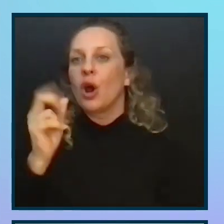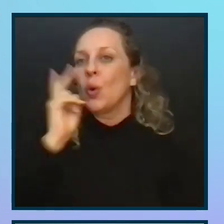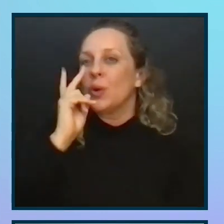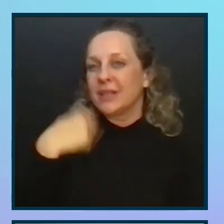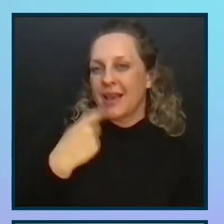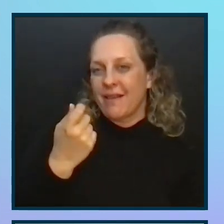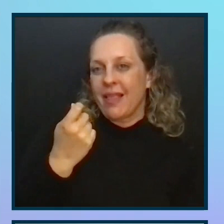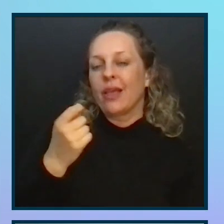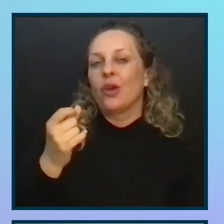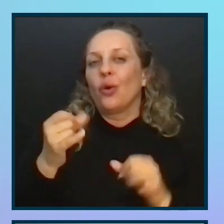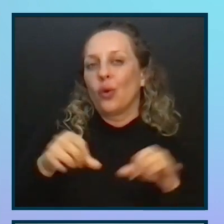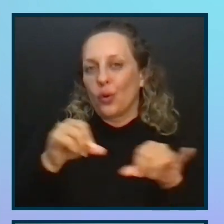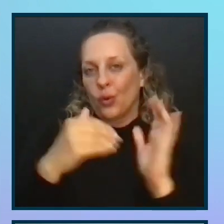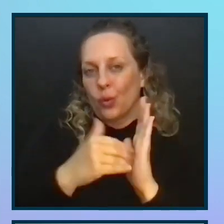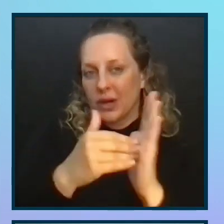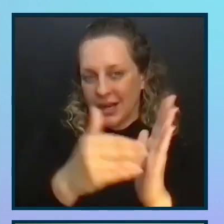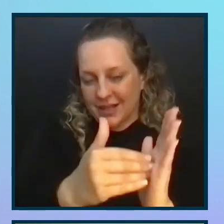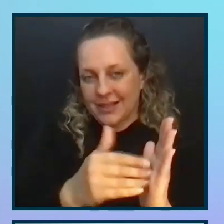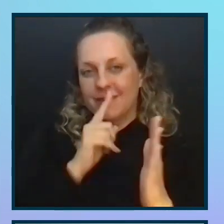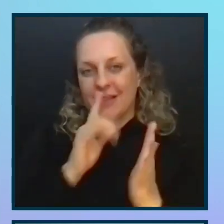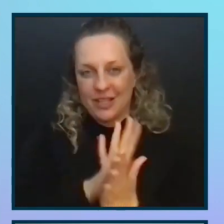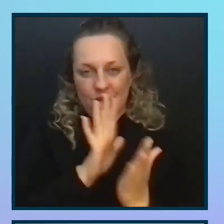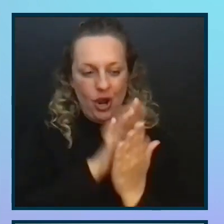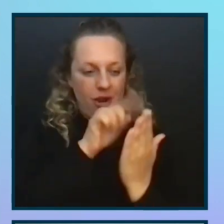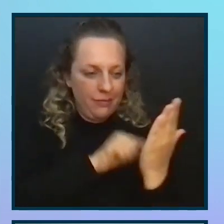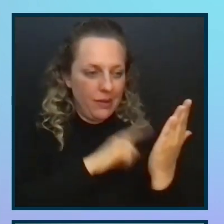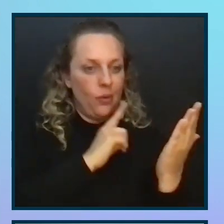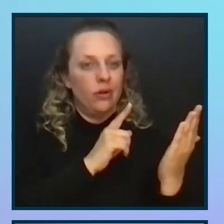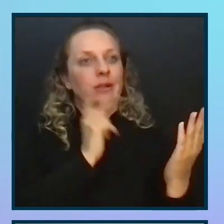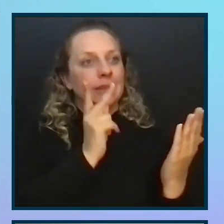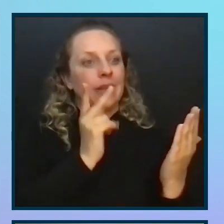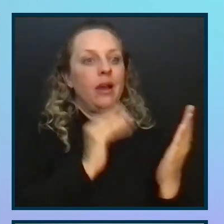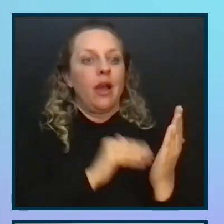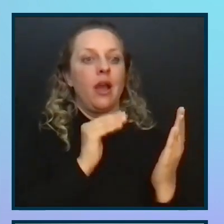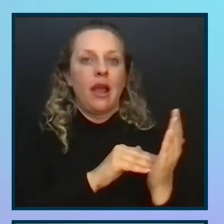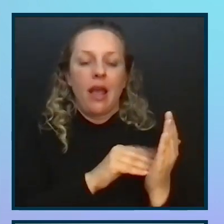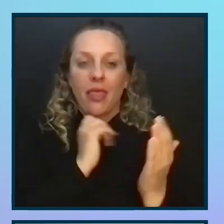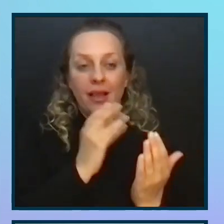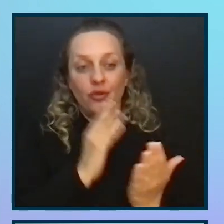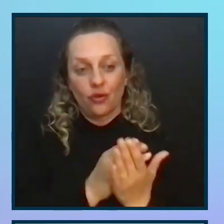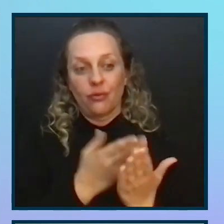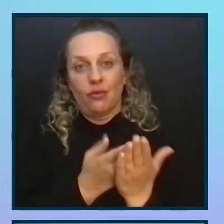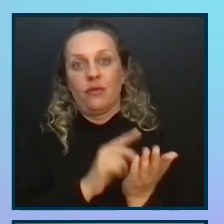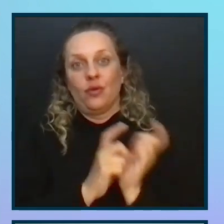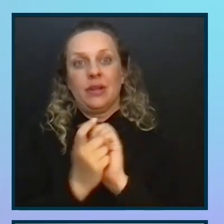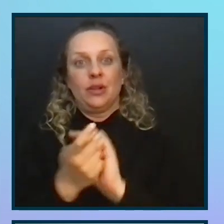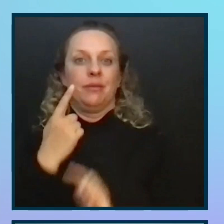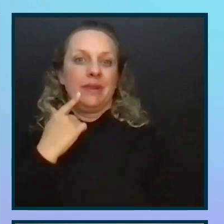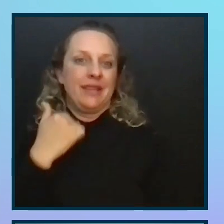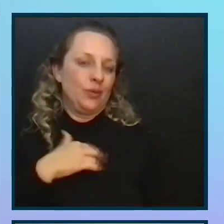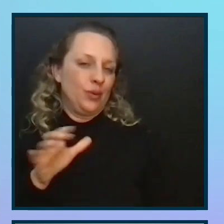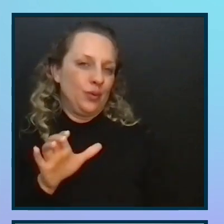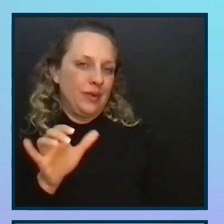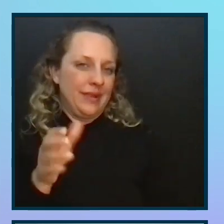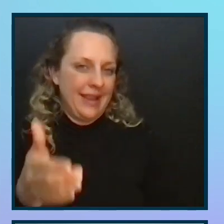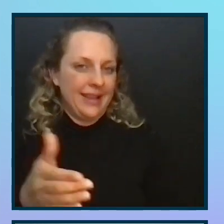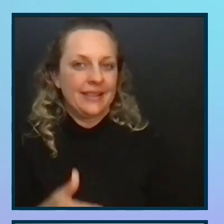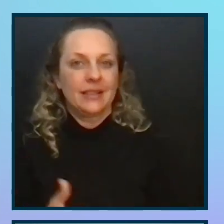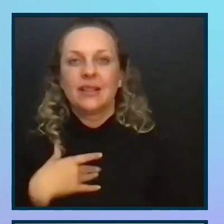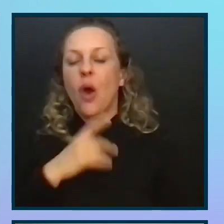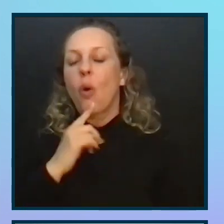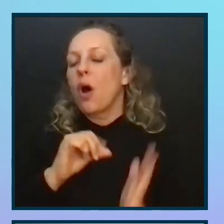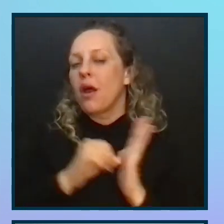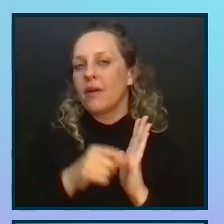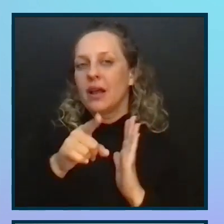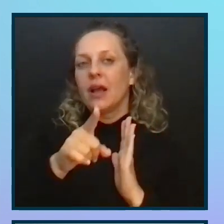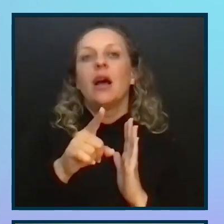of redundancy to this documentation as well as we move over to grooming, which I think is a good transition because that's where we're going next. Cool. And I just wanted to point out,